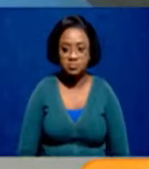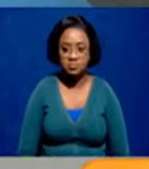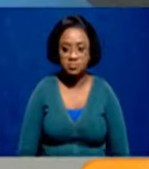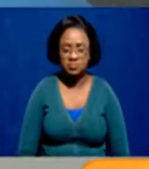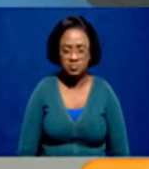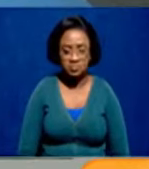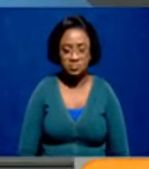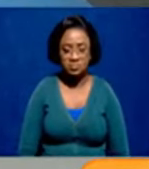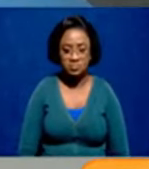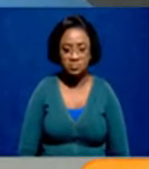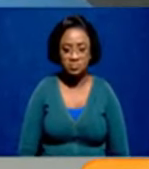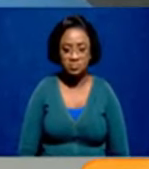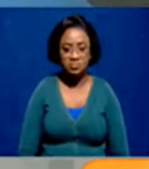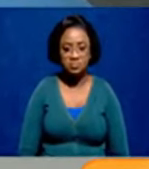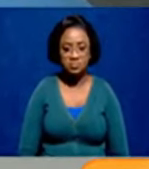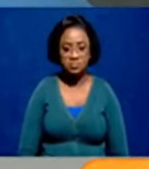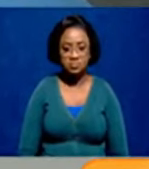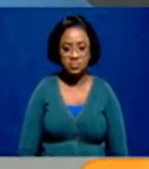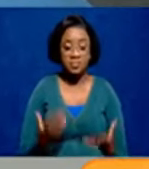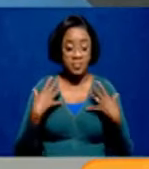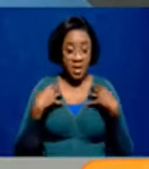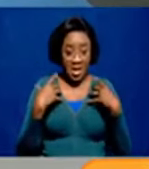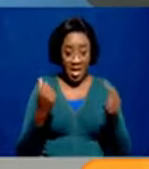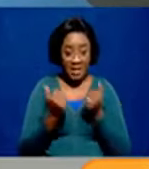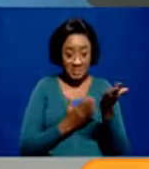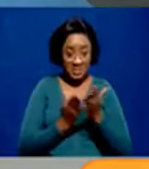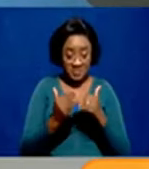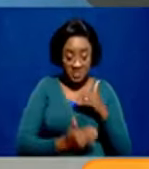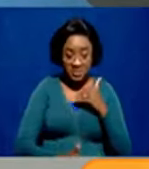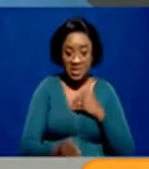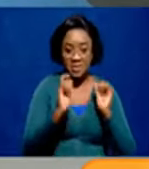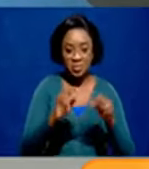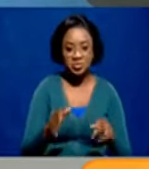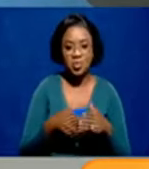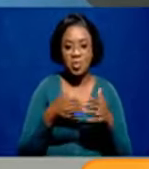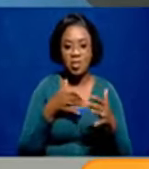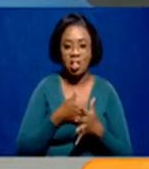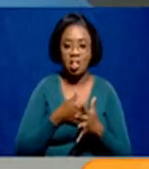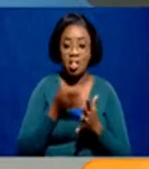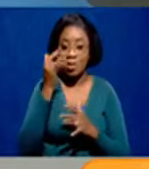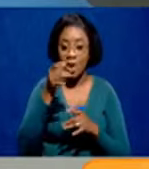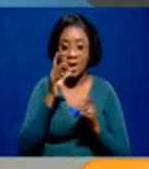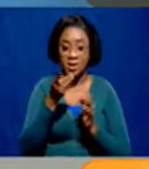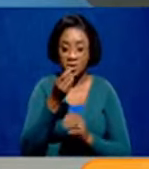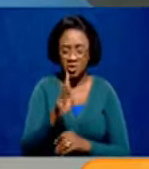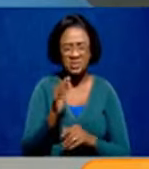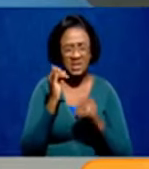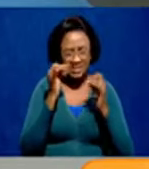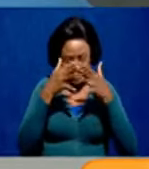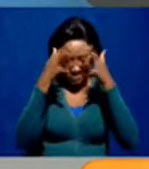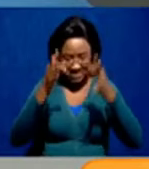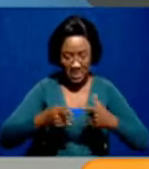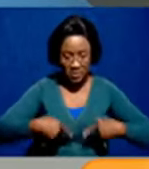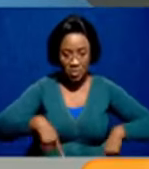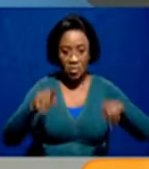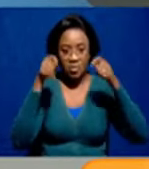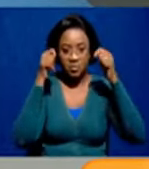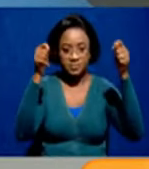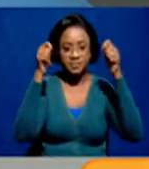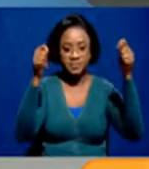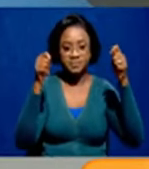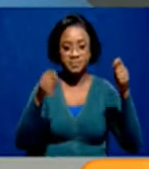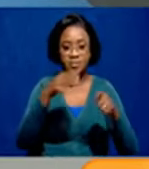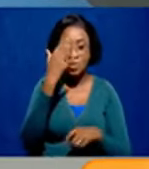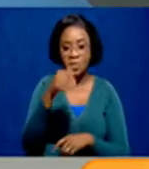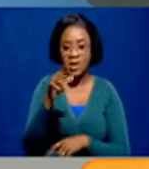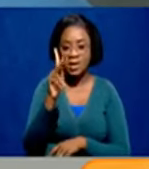Switching gears, and the country's health services could be crippled should the doctors make good on their strike threat. Well, the